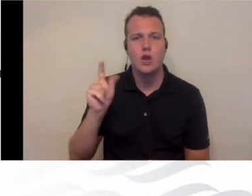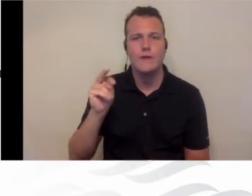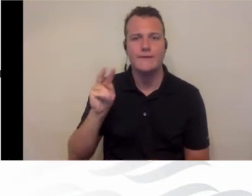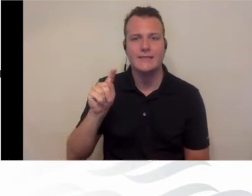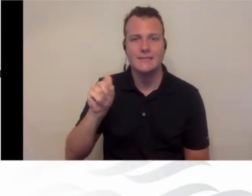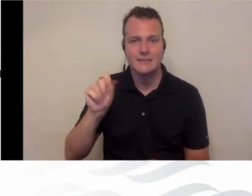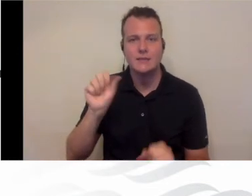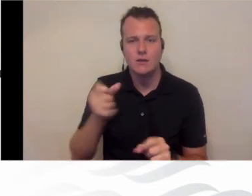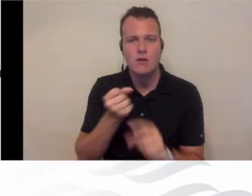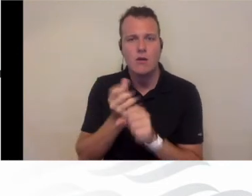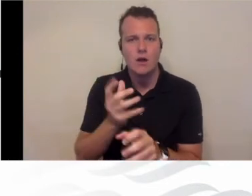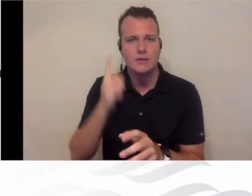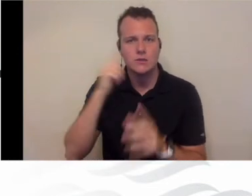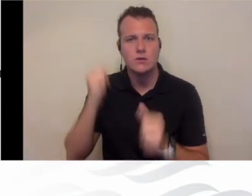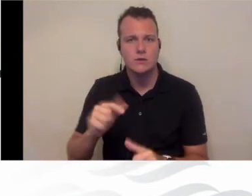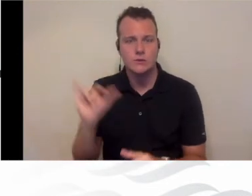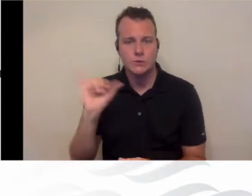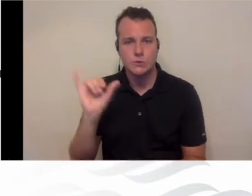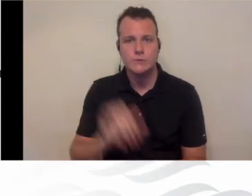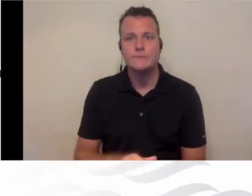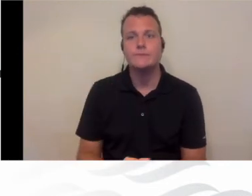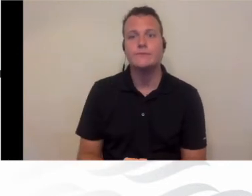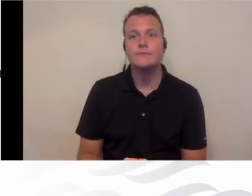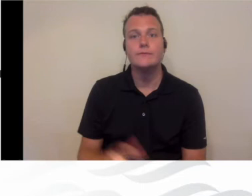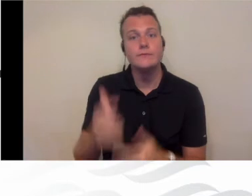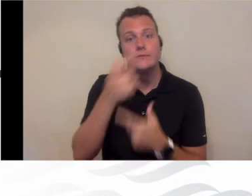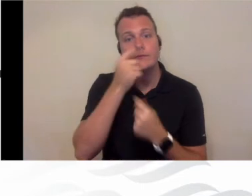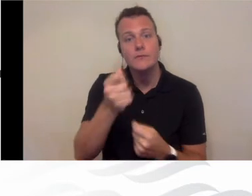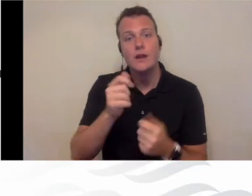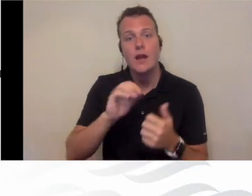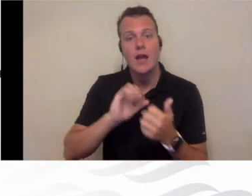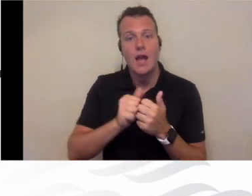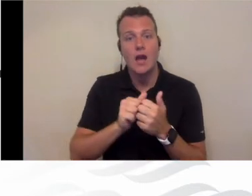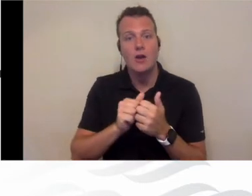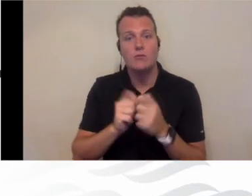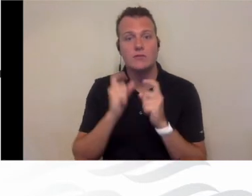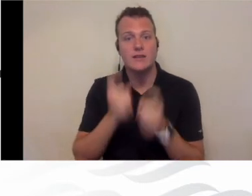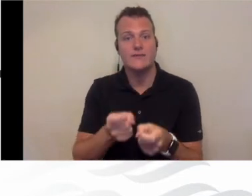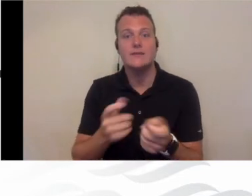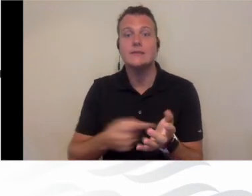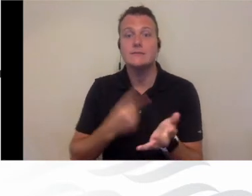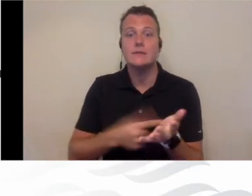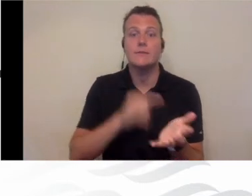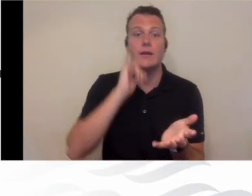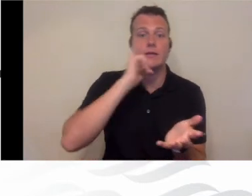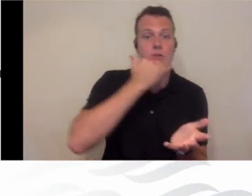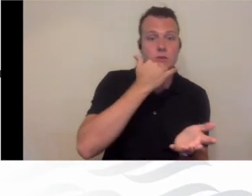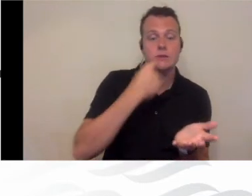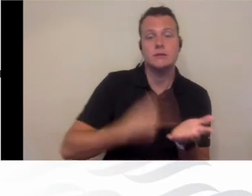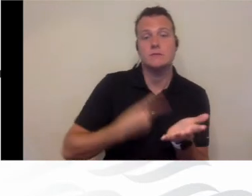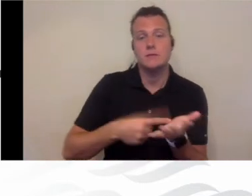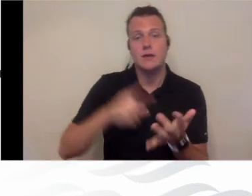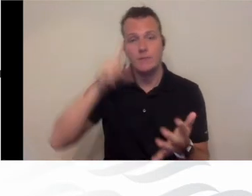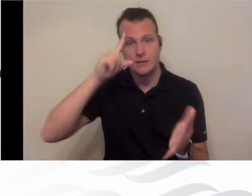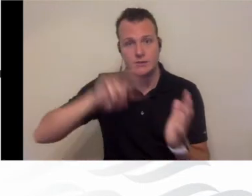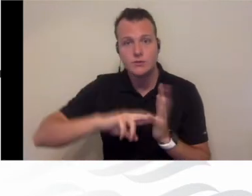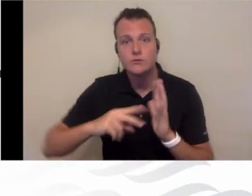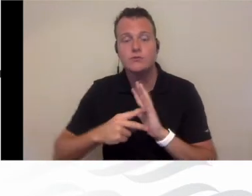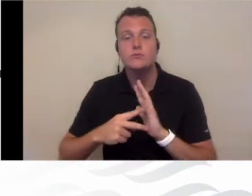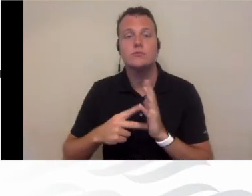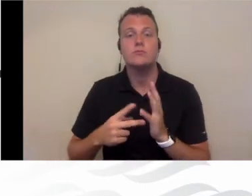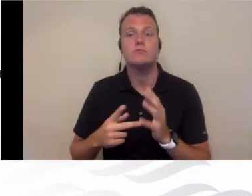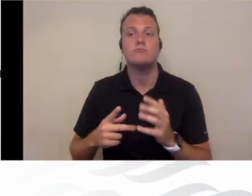hearing loss. And you'll see here how it's interesting how it's given. Sometimes it's accidental, sometimes it's intentional.